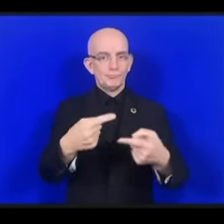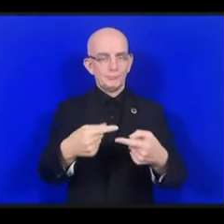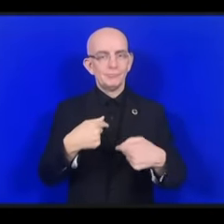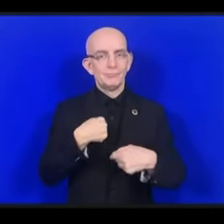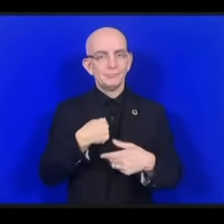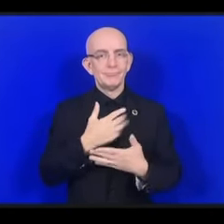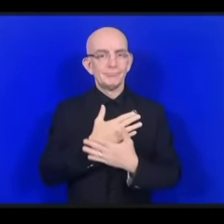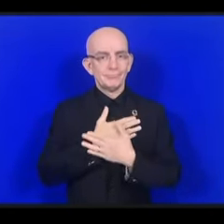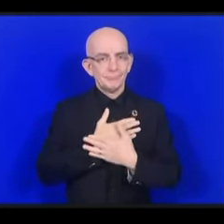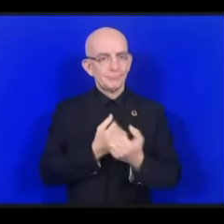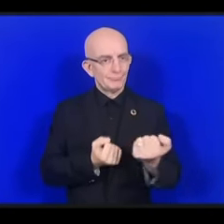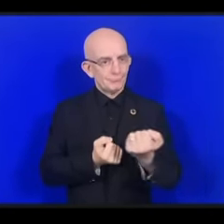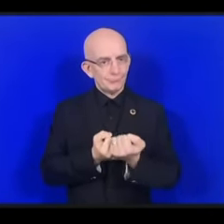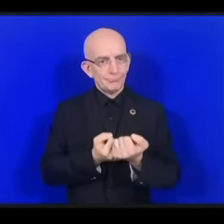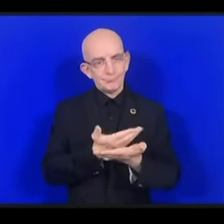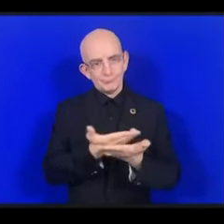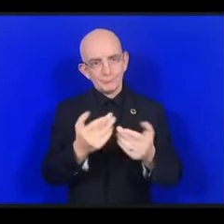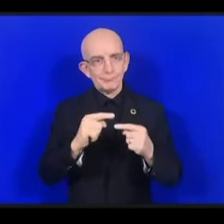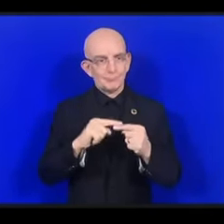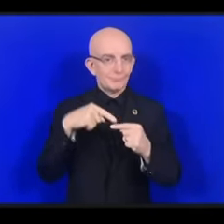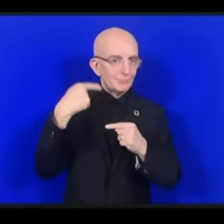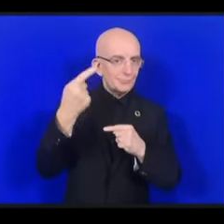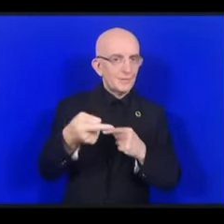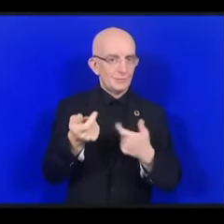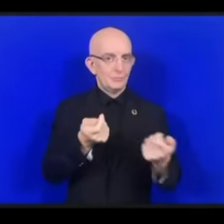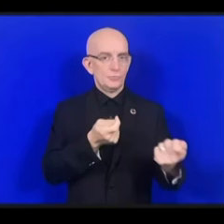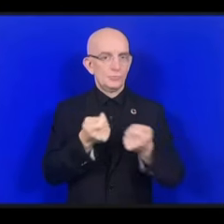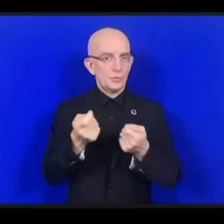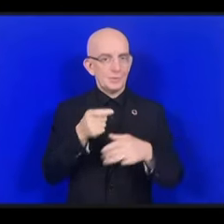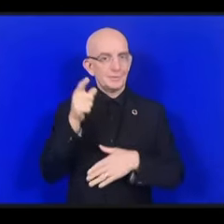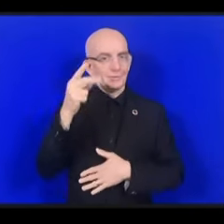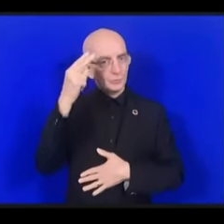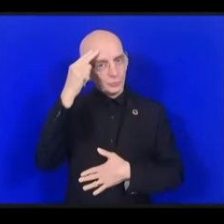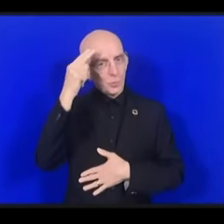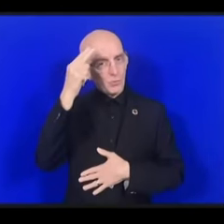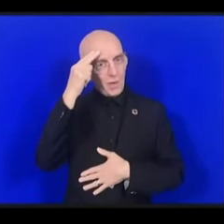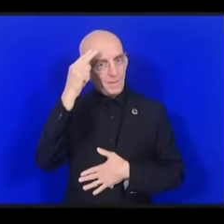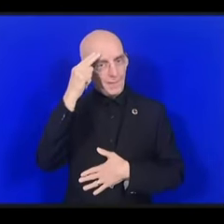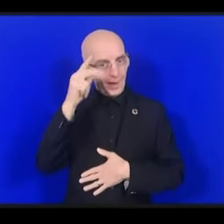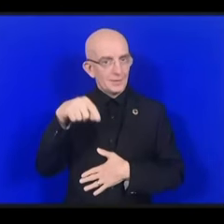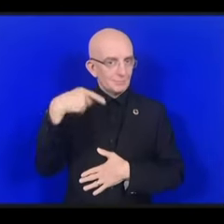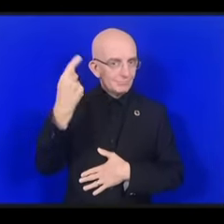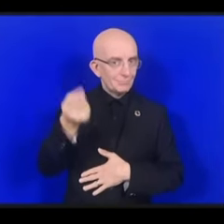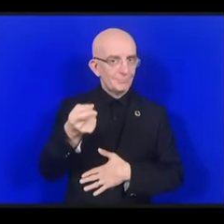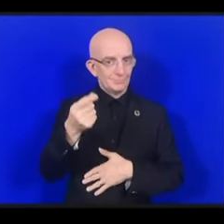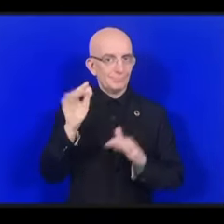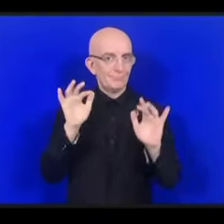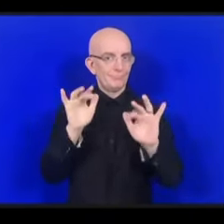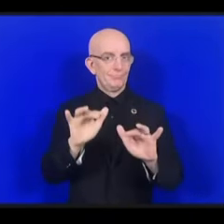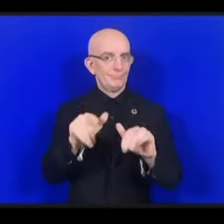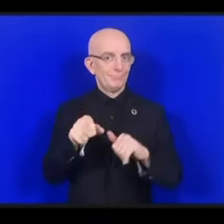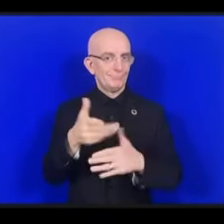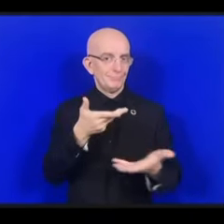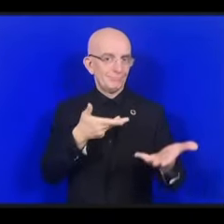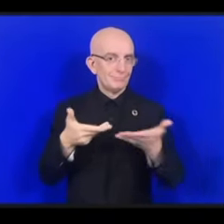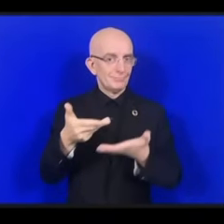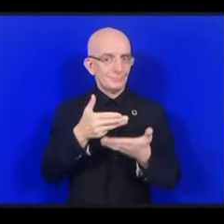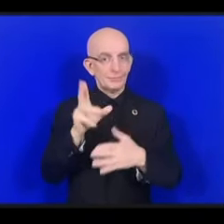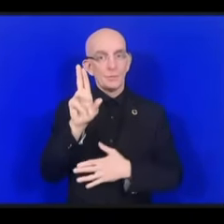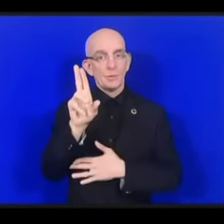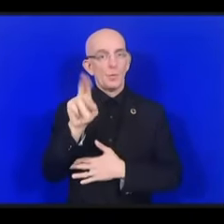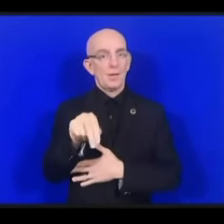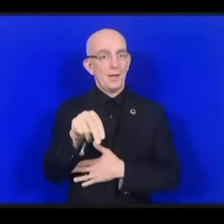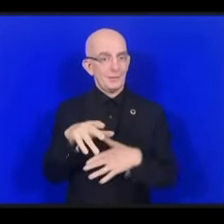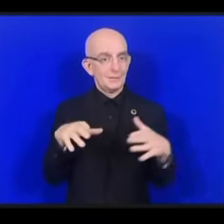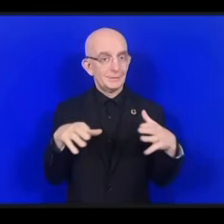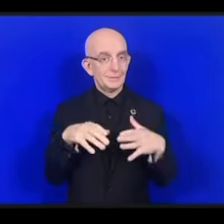Saudi Arabia. The United Nations Department of Economic and Social Affairs, UNDESA, stands